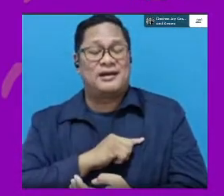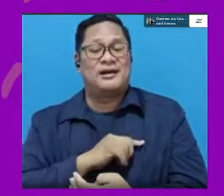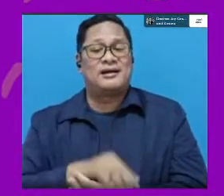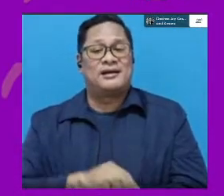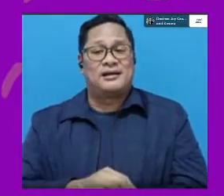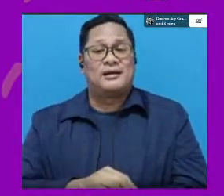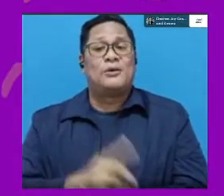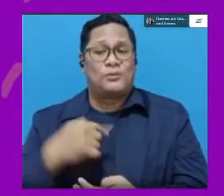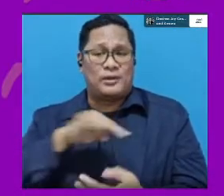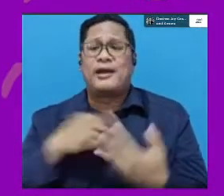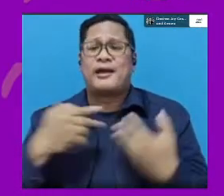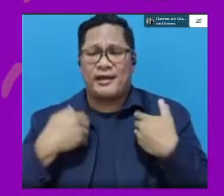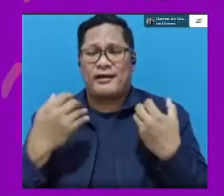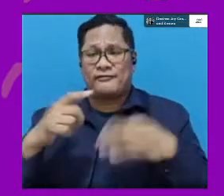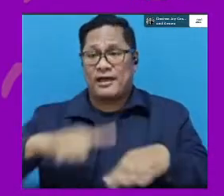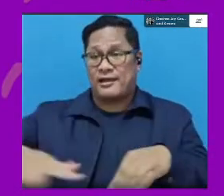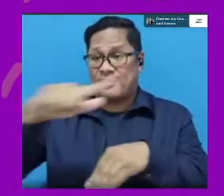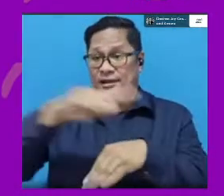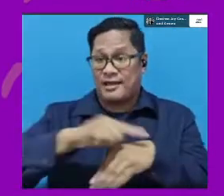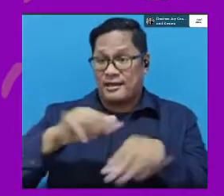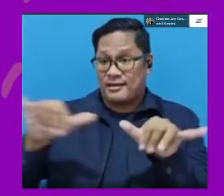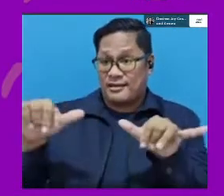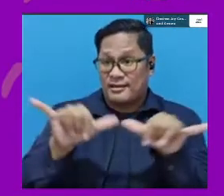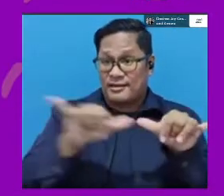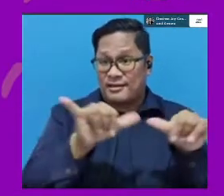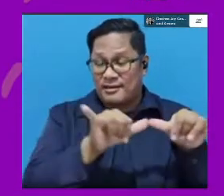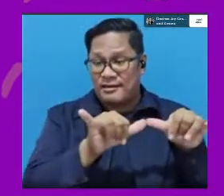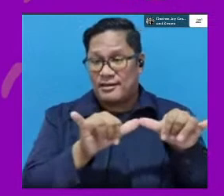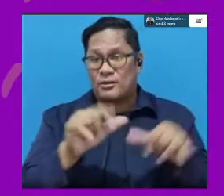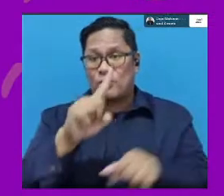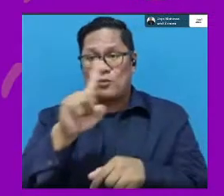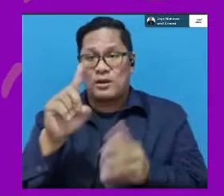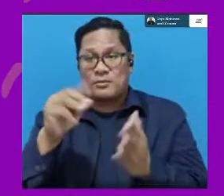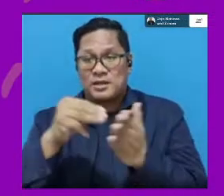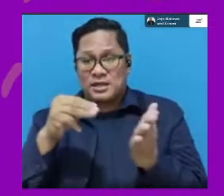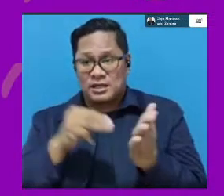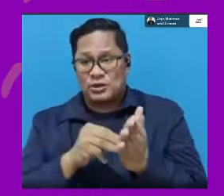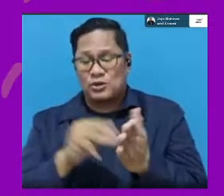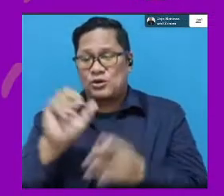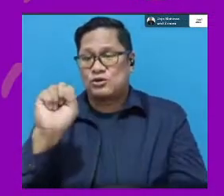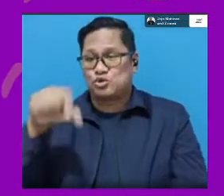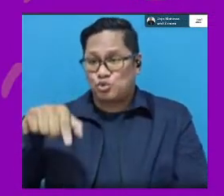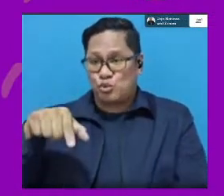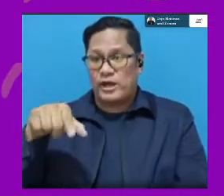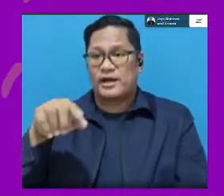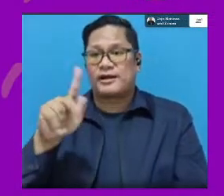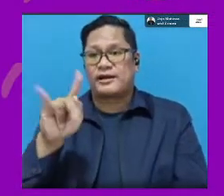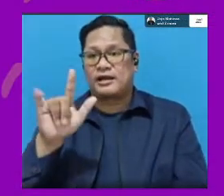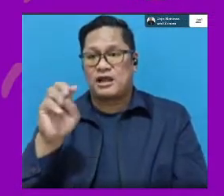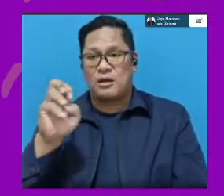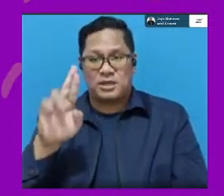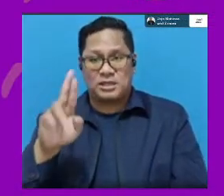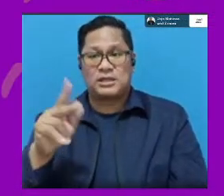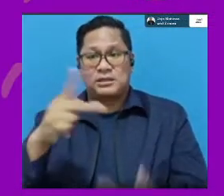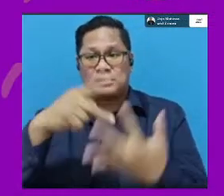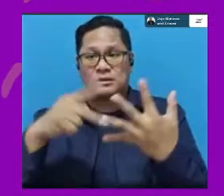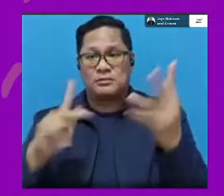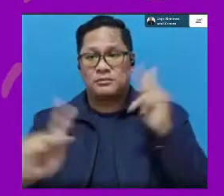have a land area of about 1 million square kilometers and a population of